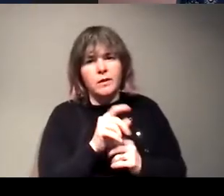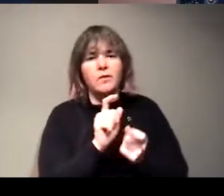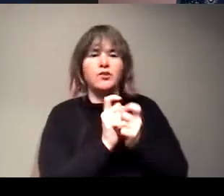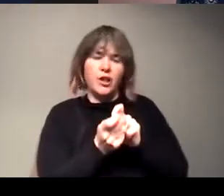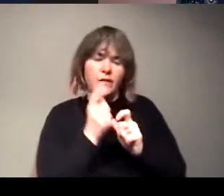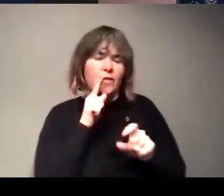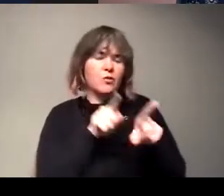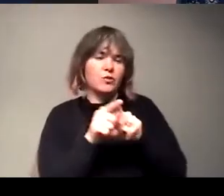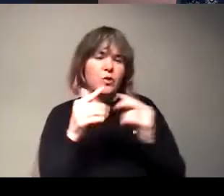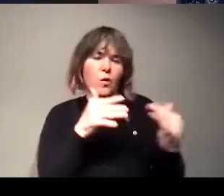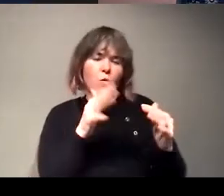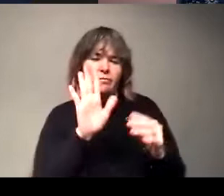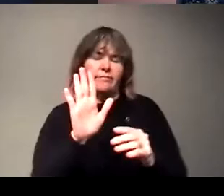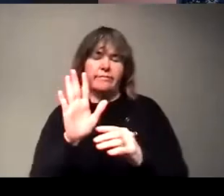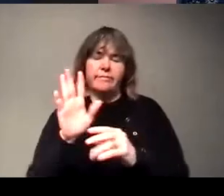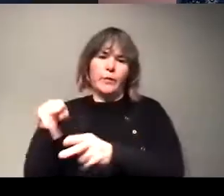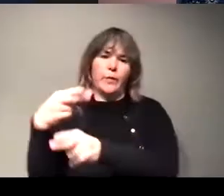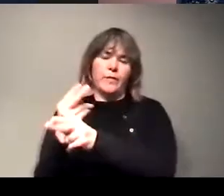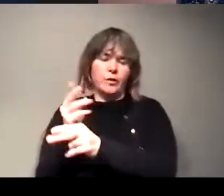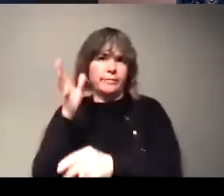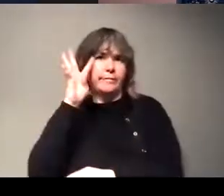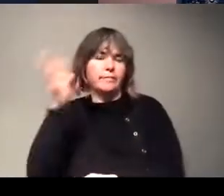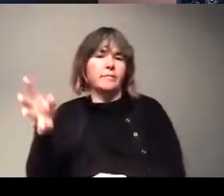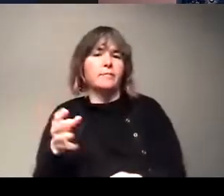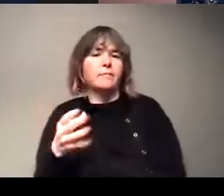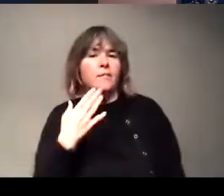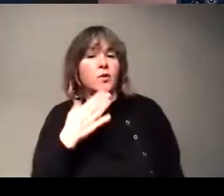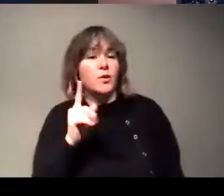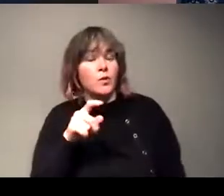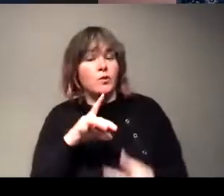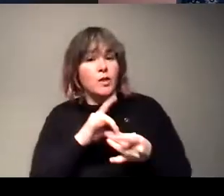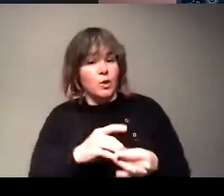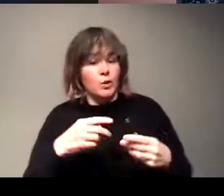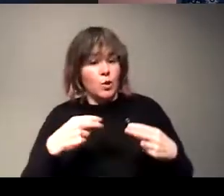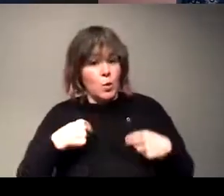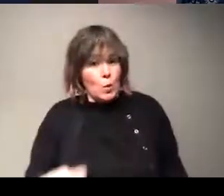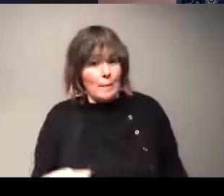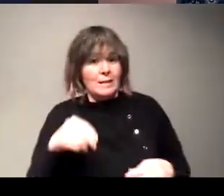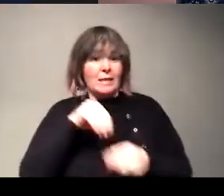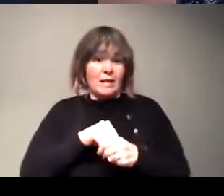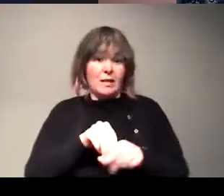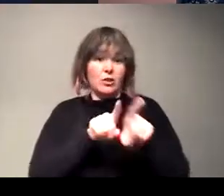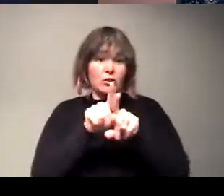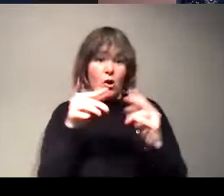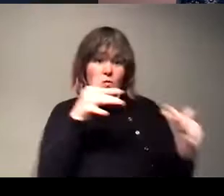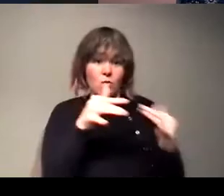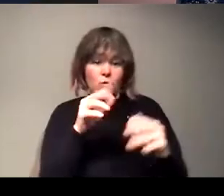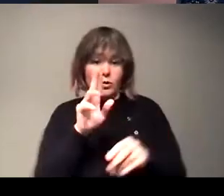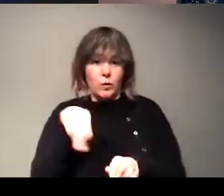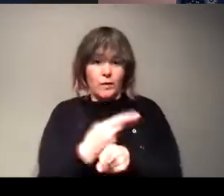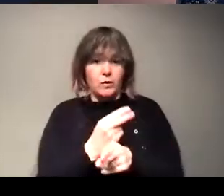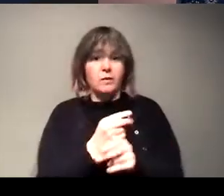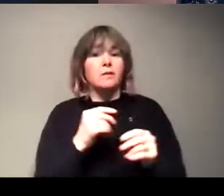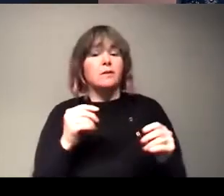Star Wars universe and everything. And that's a good question about, like, you know, humans in the Star Wars universe. So they're definitely,